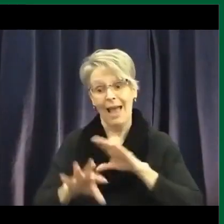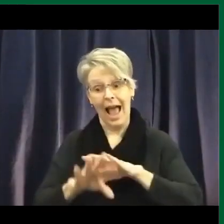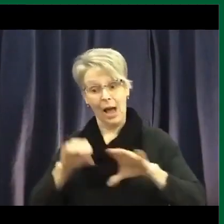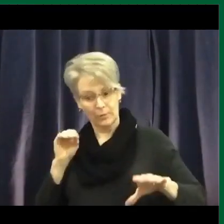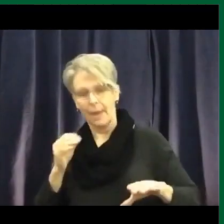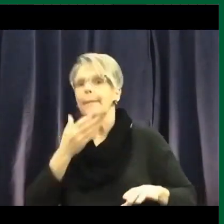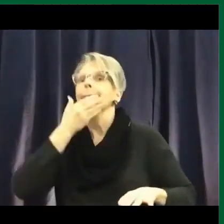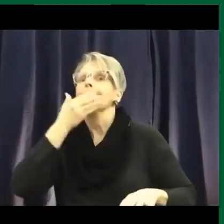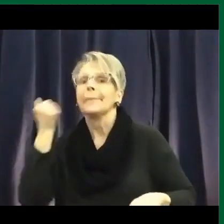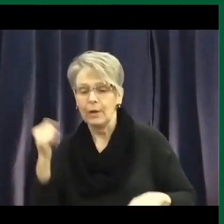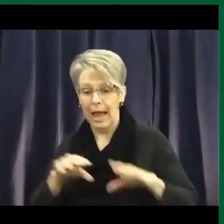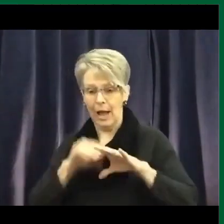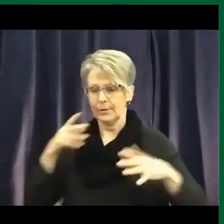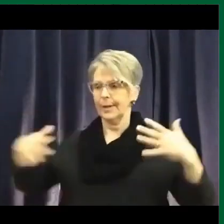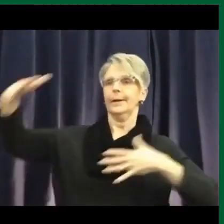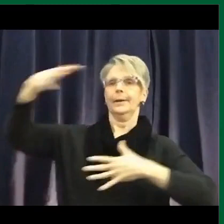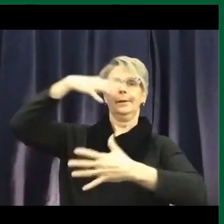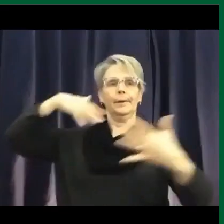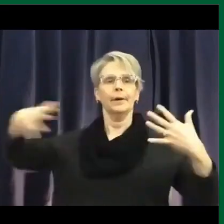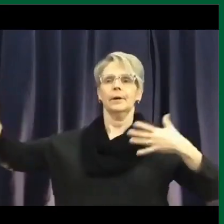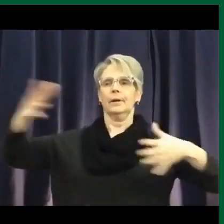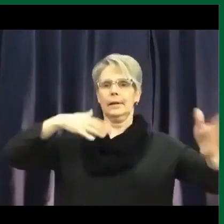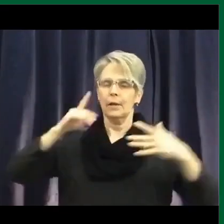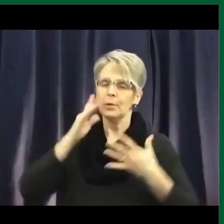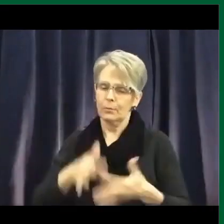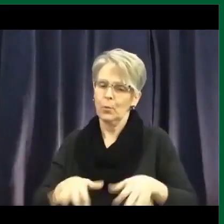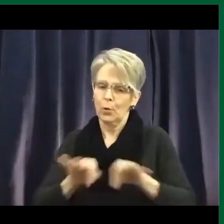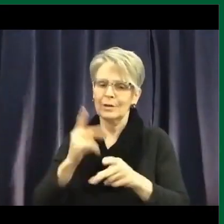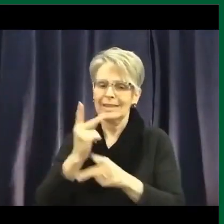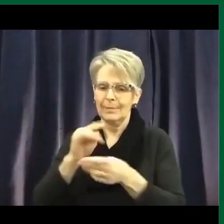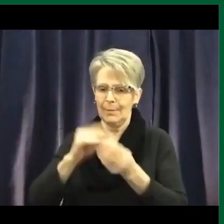household, I think is going to remain key to keep our case numbers down.